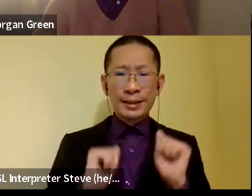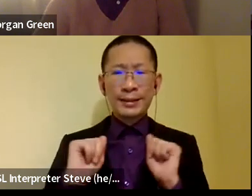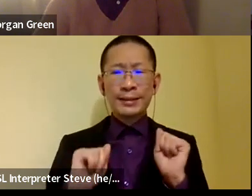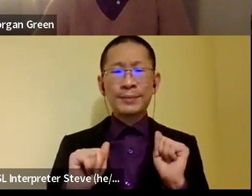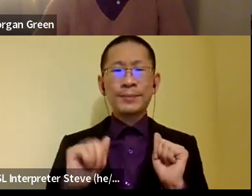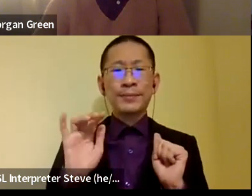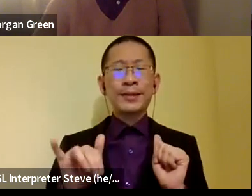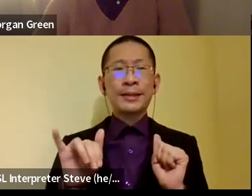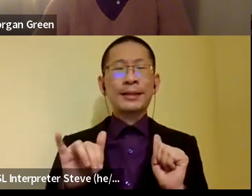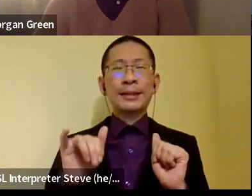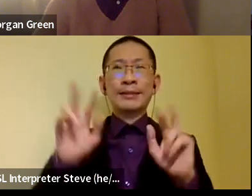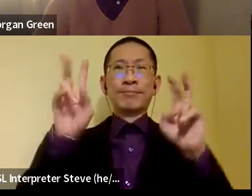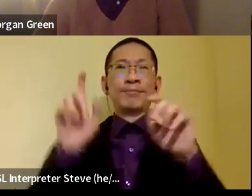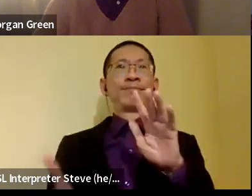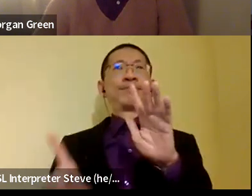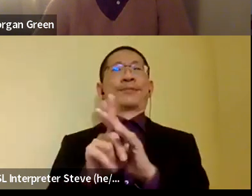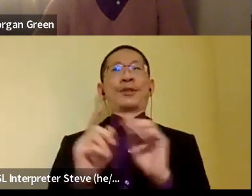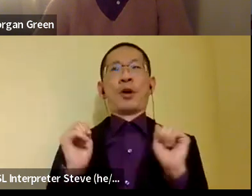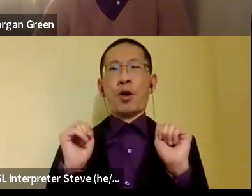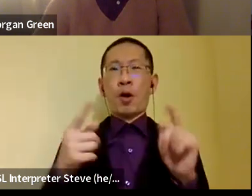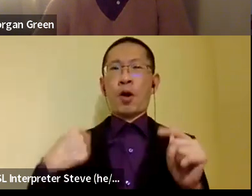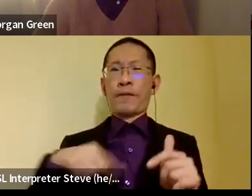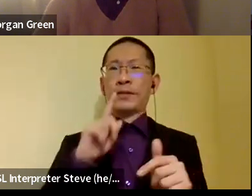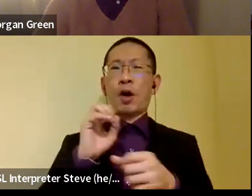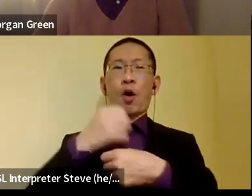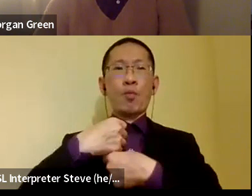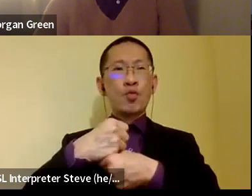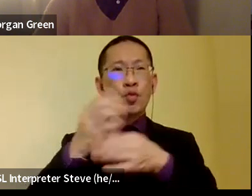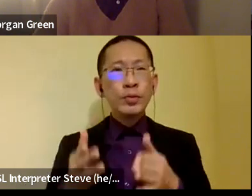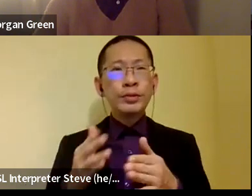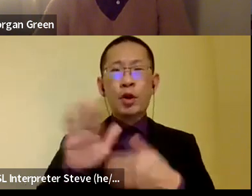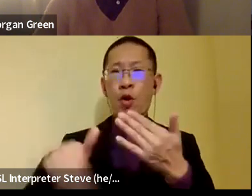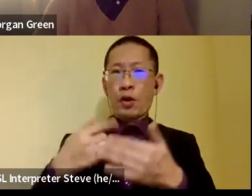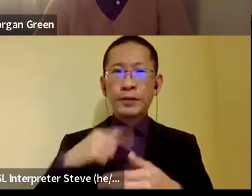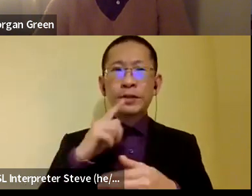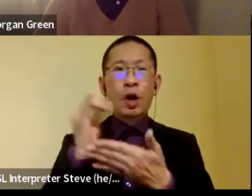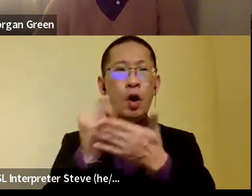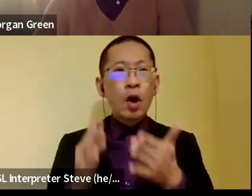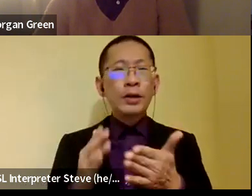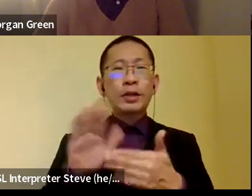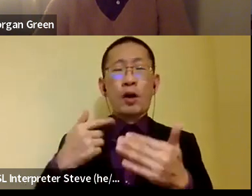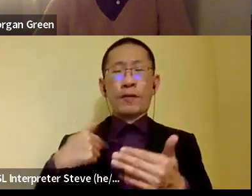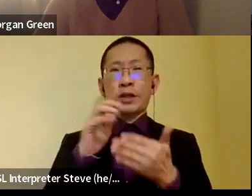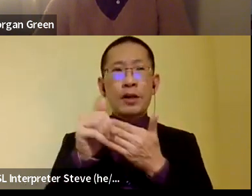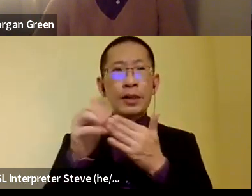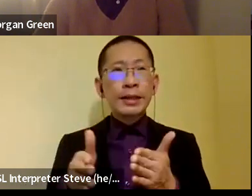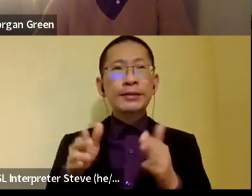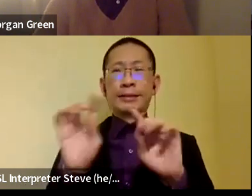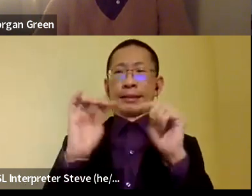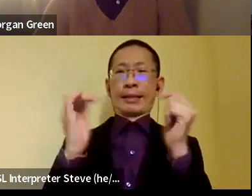this title came up. You know, we were all producers, we were all artists, we were all leaders, and we were a team. And